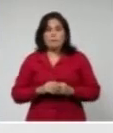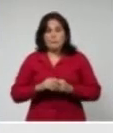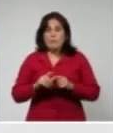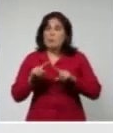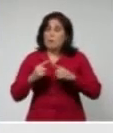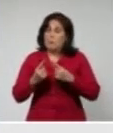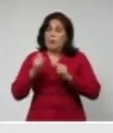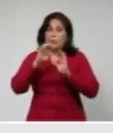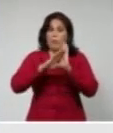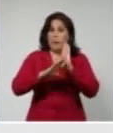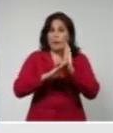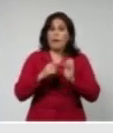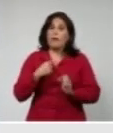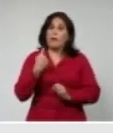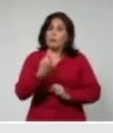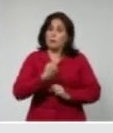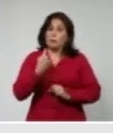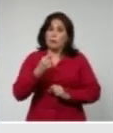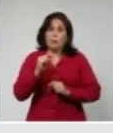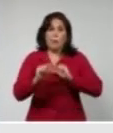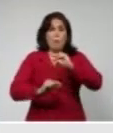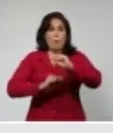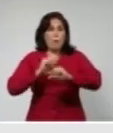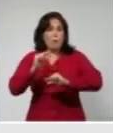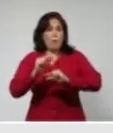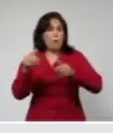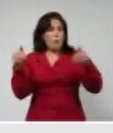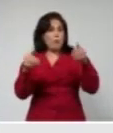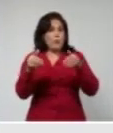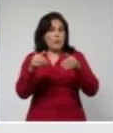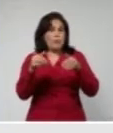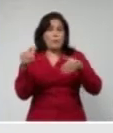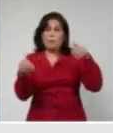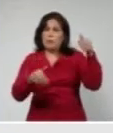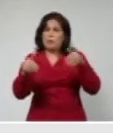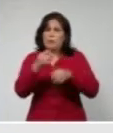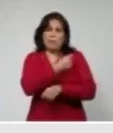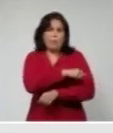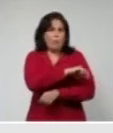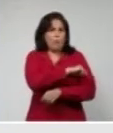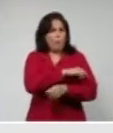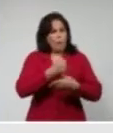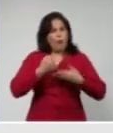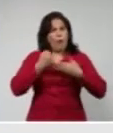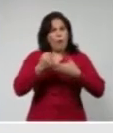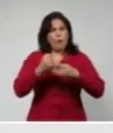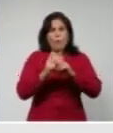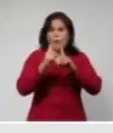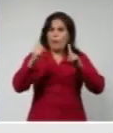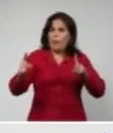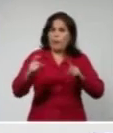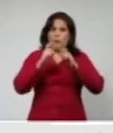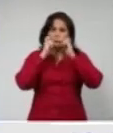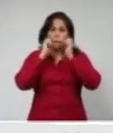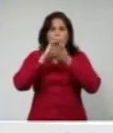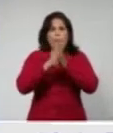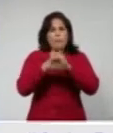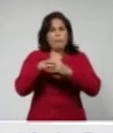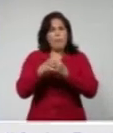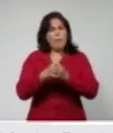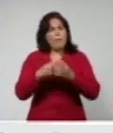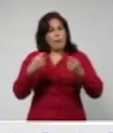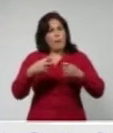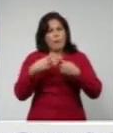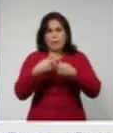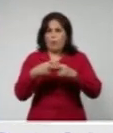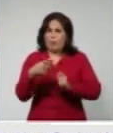This is the COVID-19 situation in Cuba, which has become increasingly complicated over